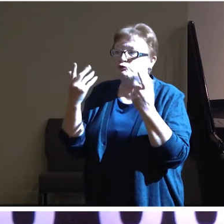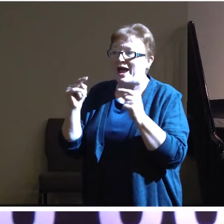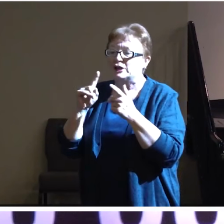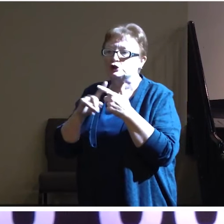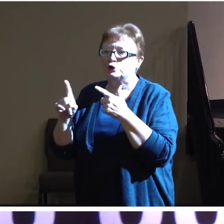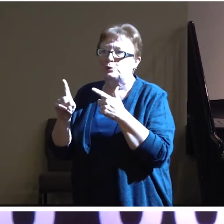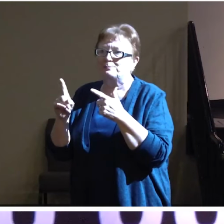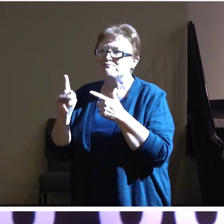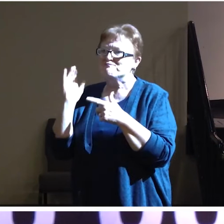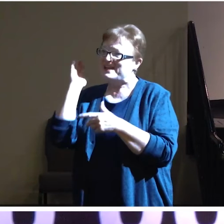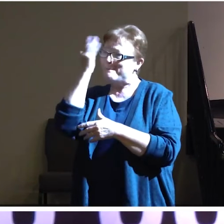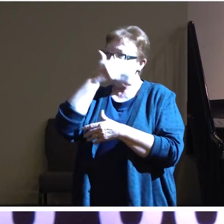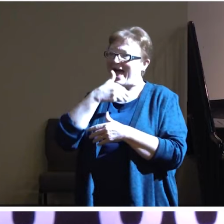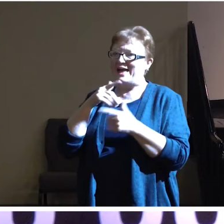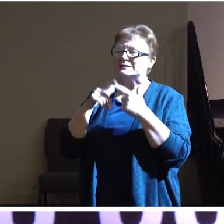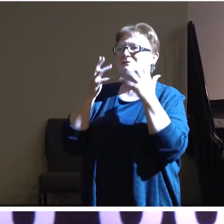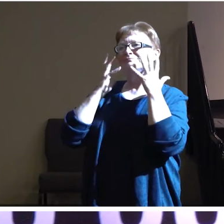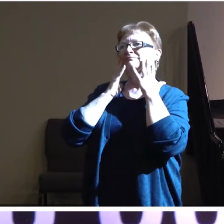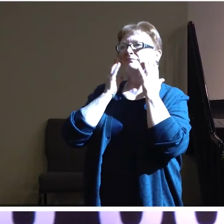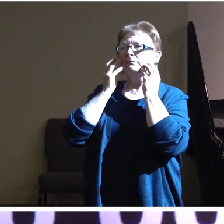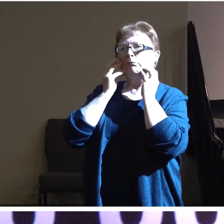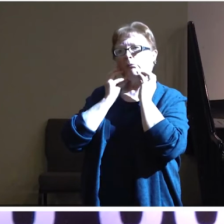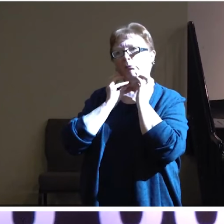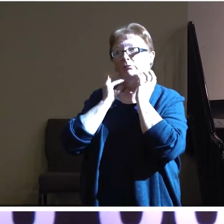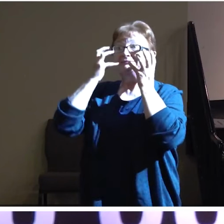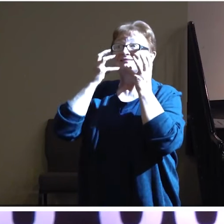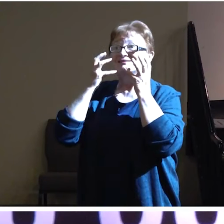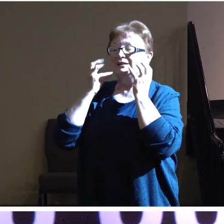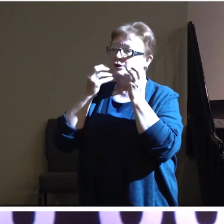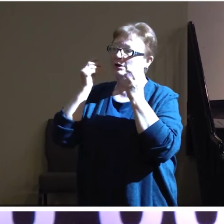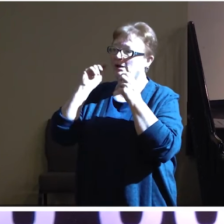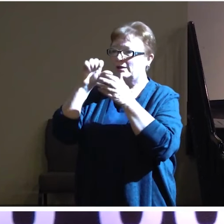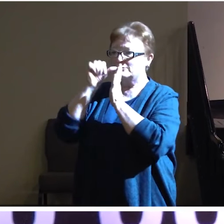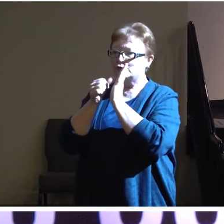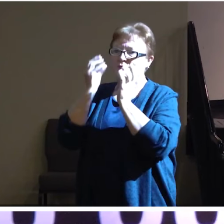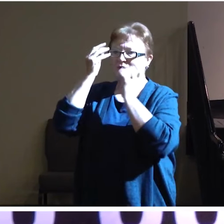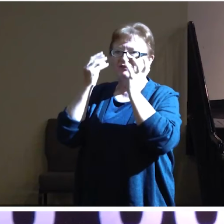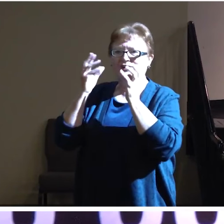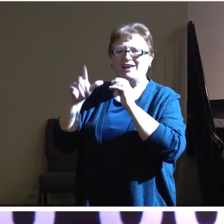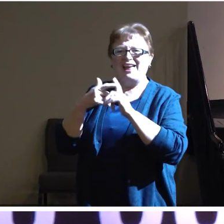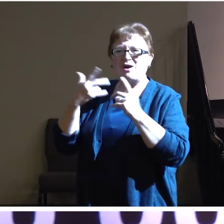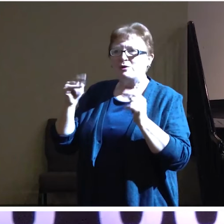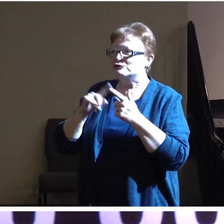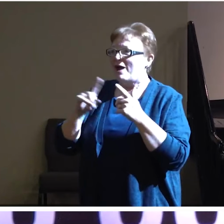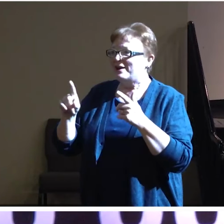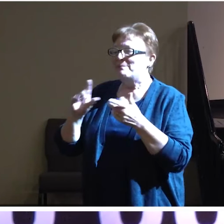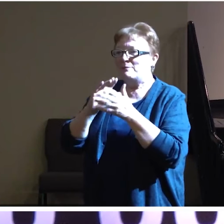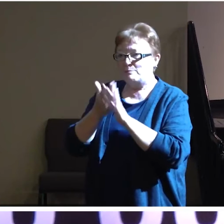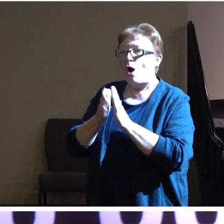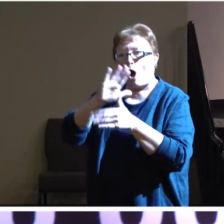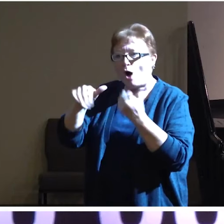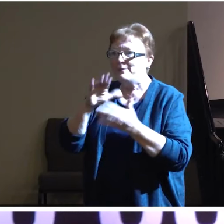to mask the inevitability of death. We're all getting older.